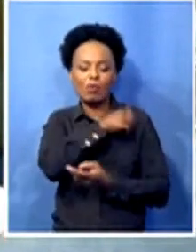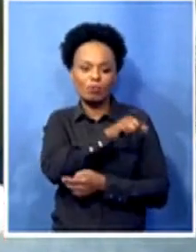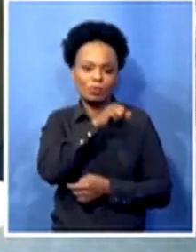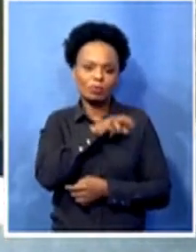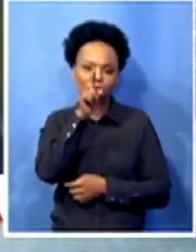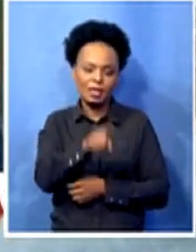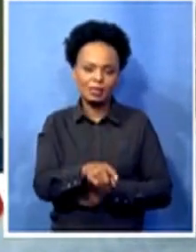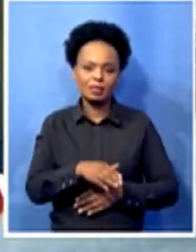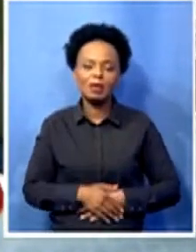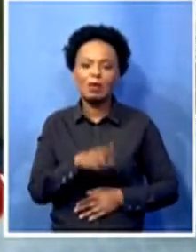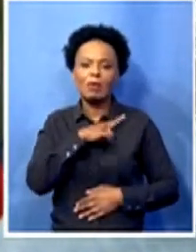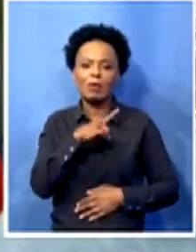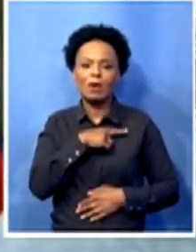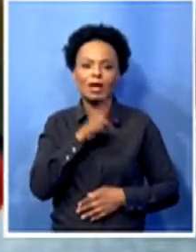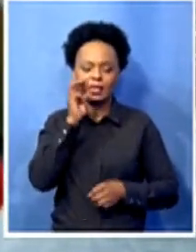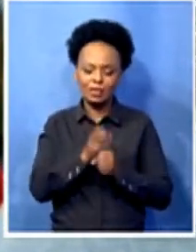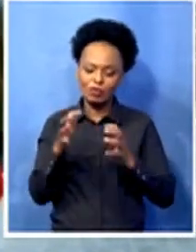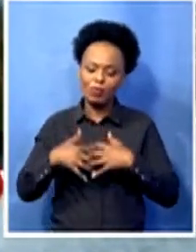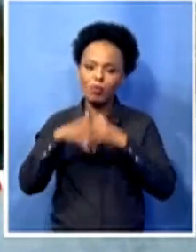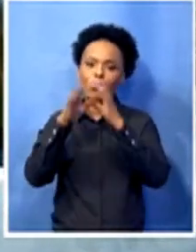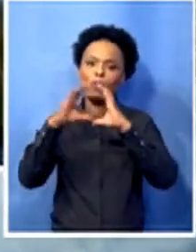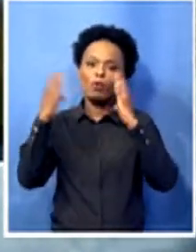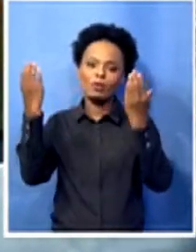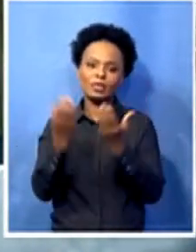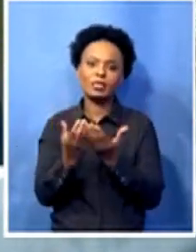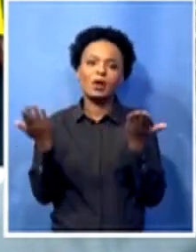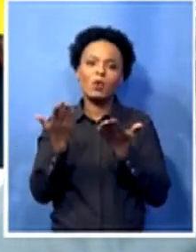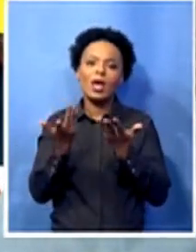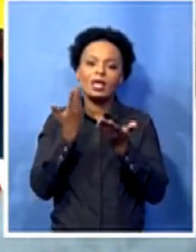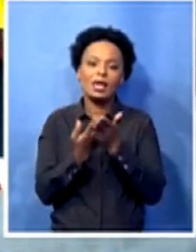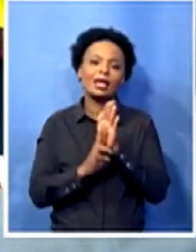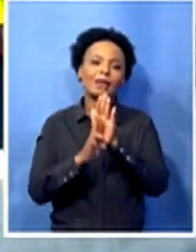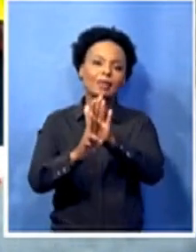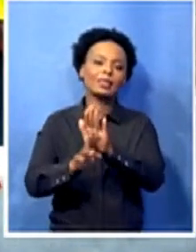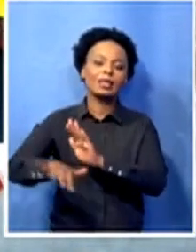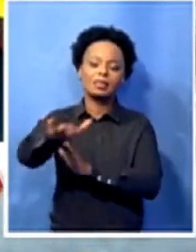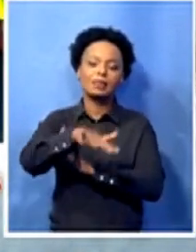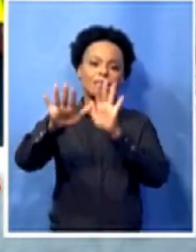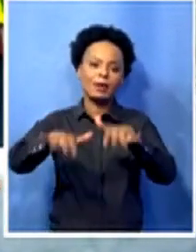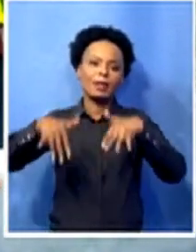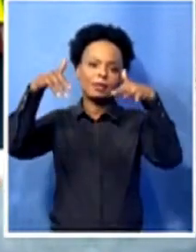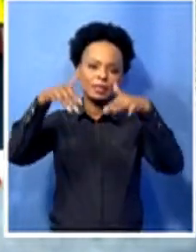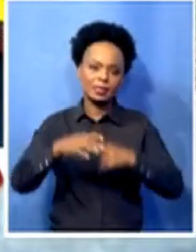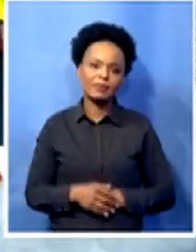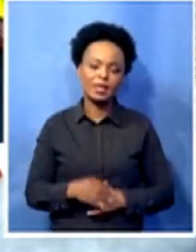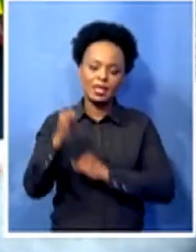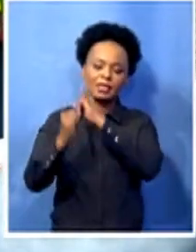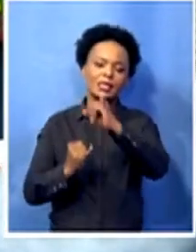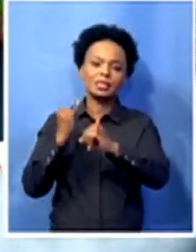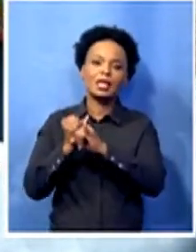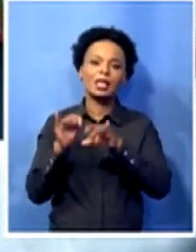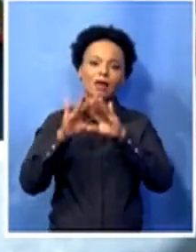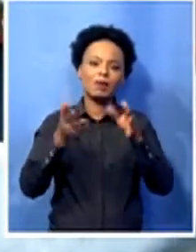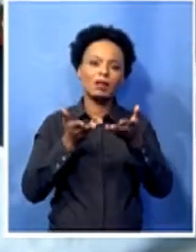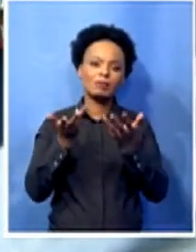in Parliament. International level interventions. The state committed itself to targets set in